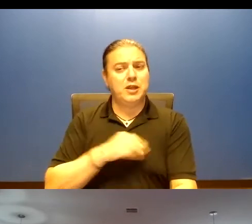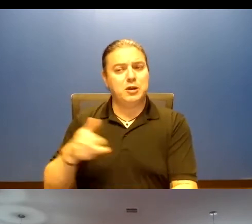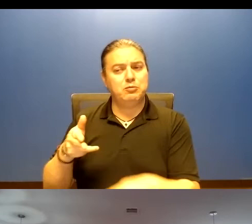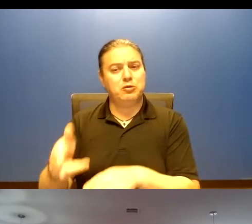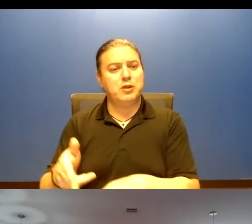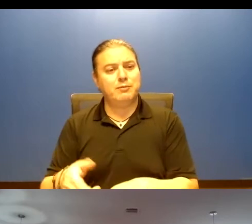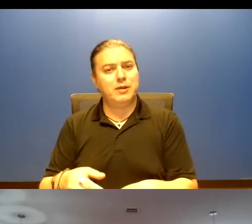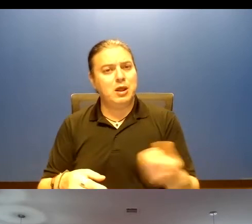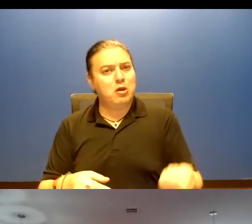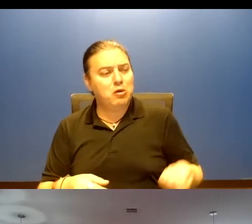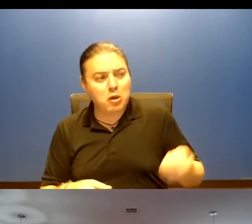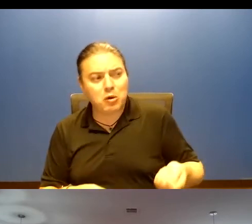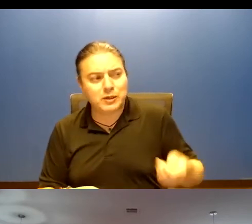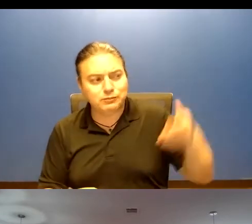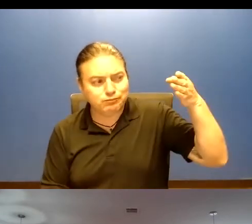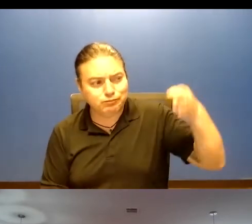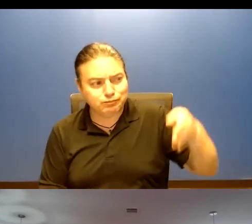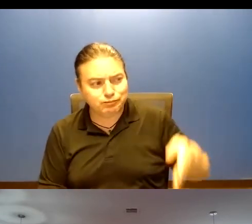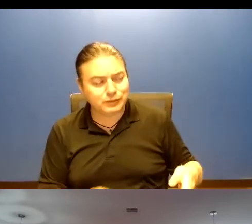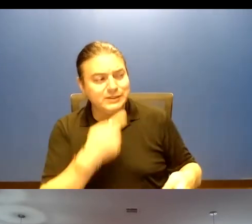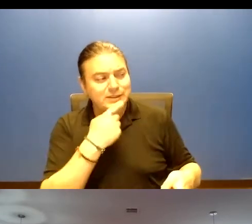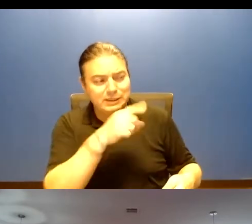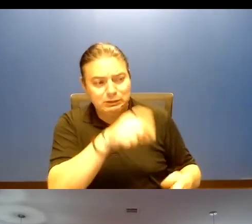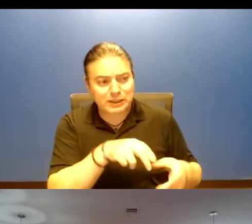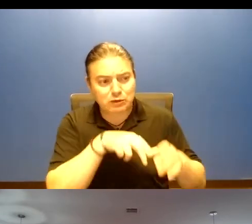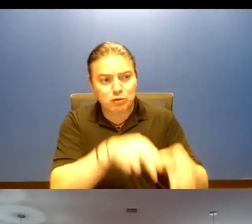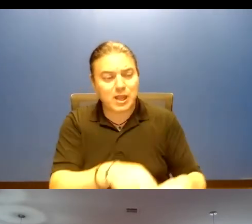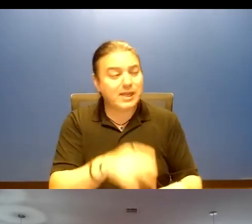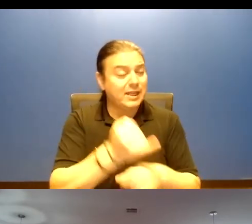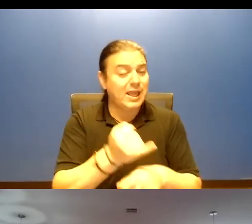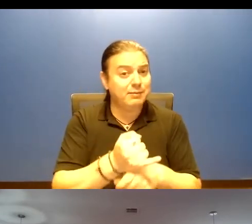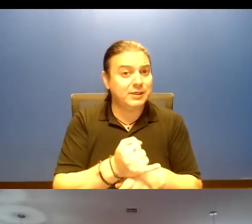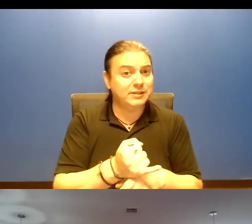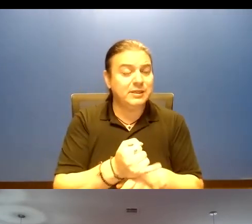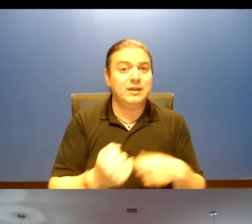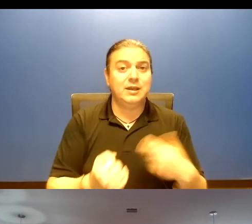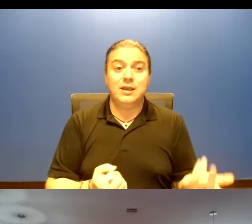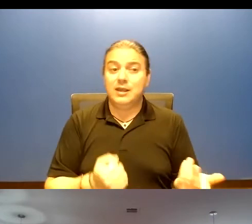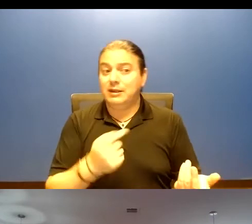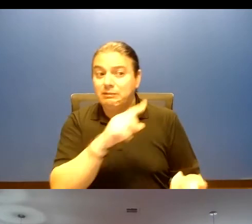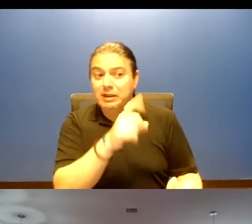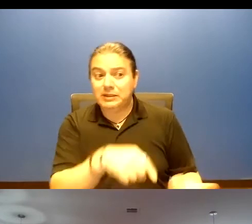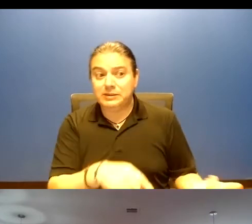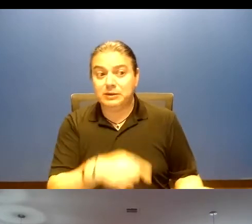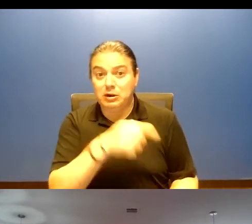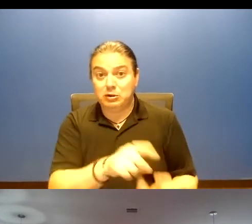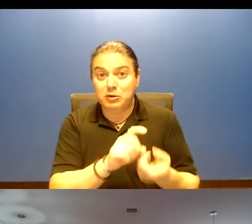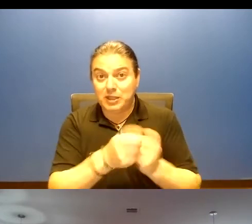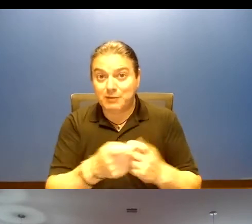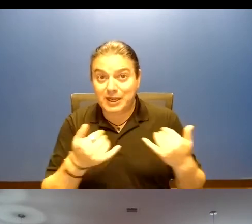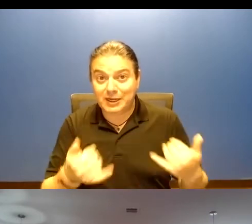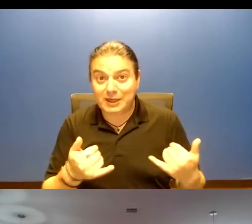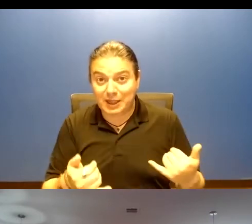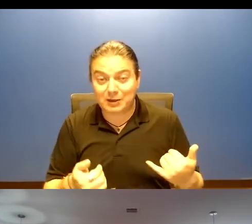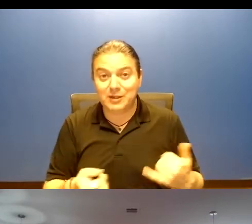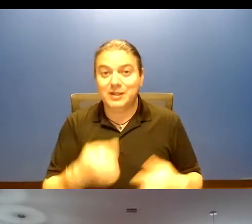me and he asked me, "Hey, Susan, do you need a ride to campus?" And when he said that, I was like, "Oh, are you guys accommodating now?" And he's like, "Yeah, we decided